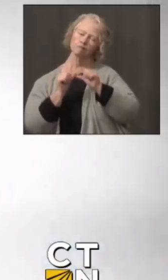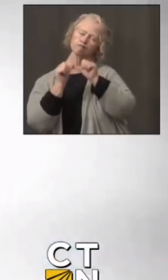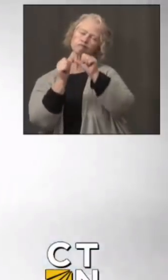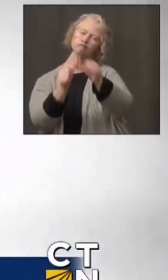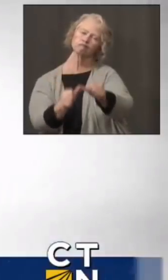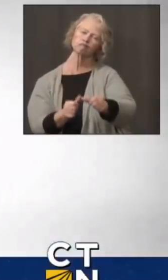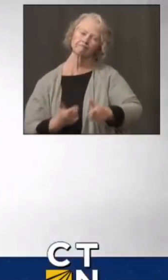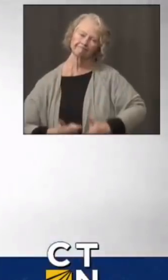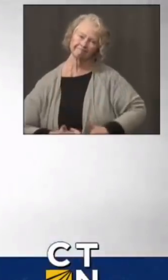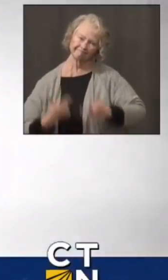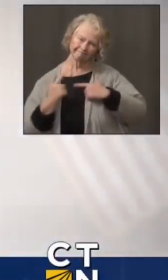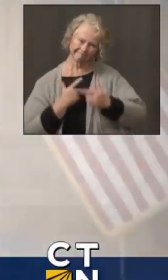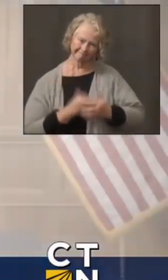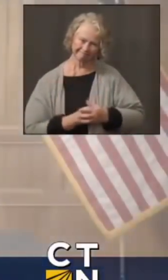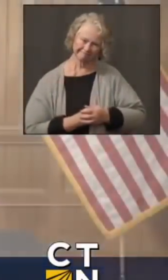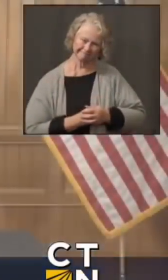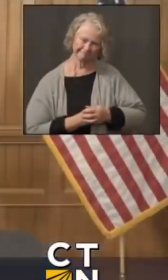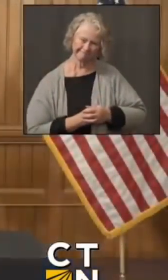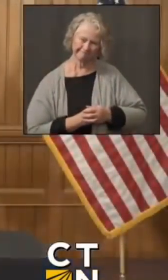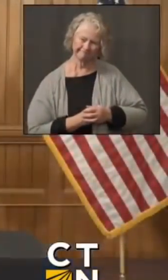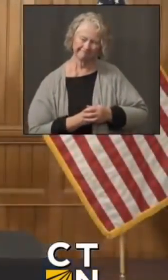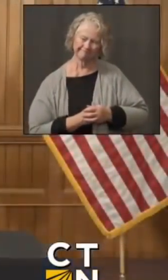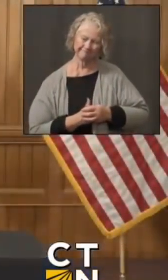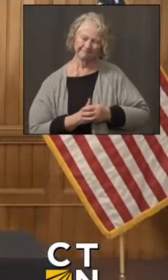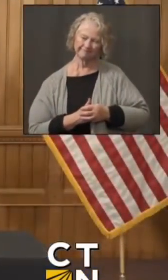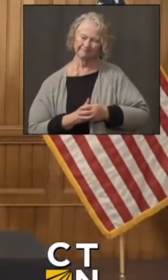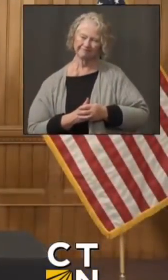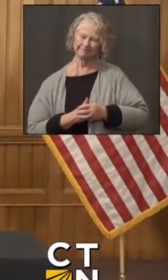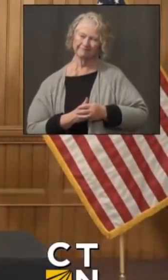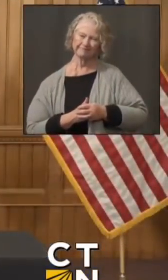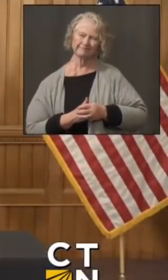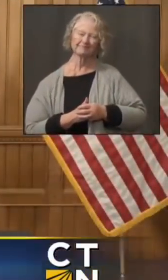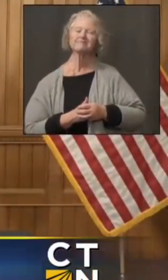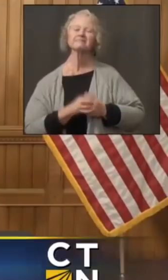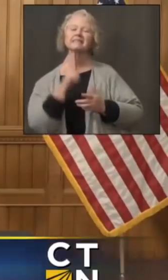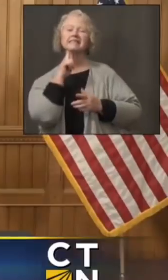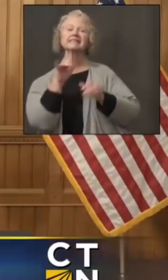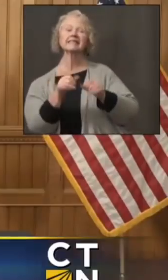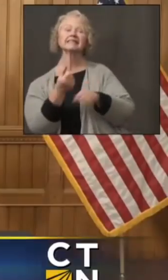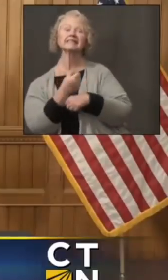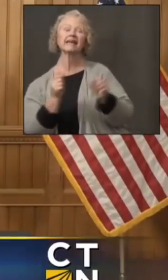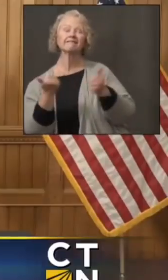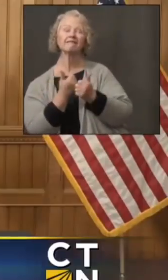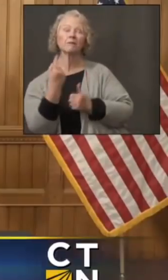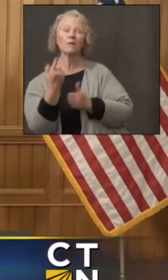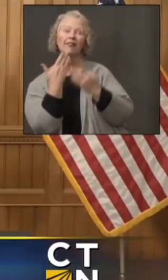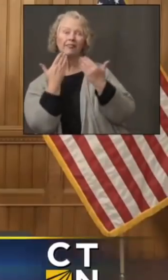come. Be safe, everybody. Thank you.